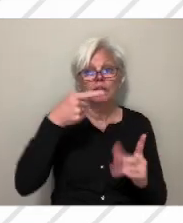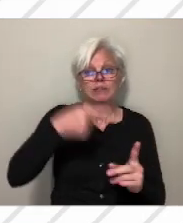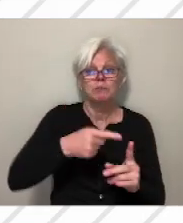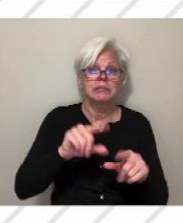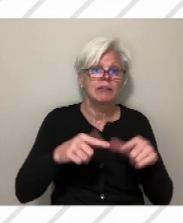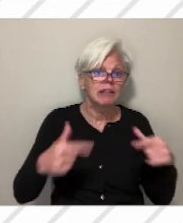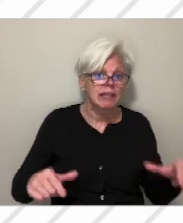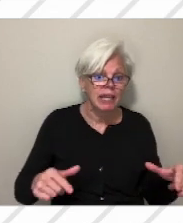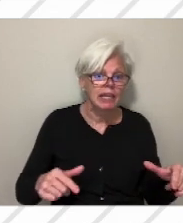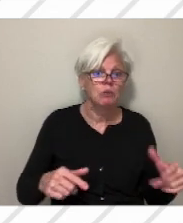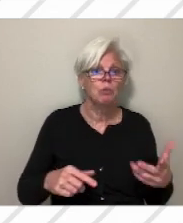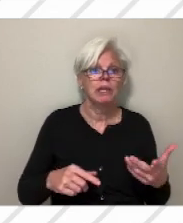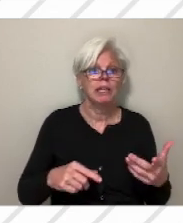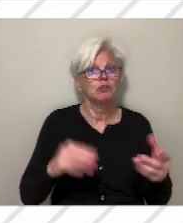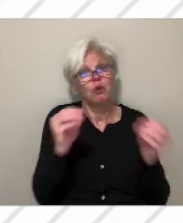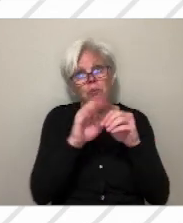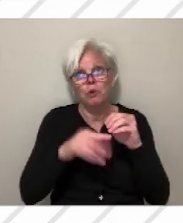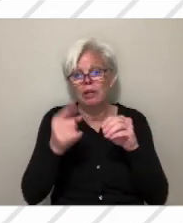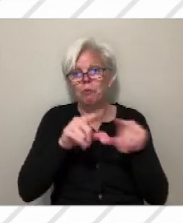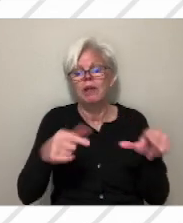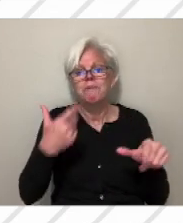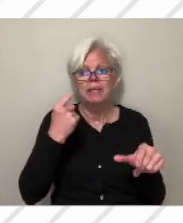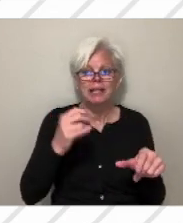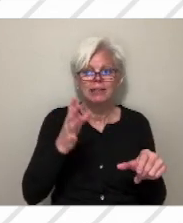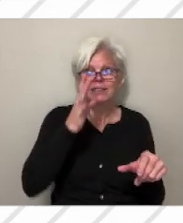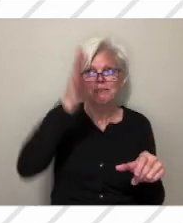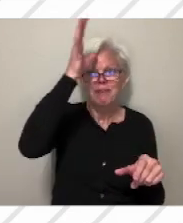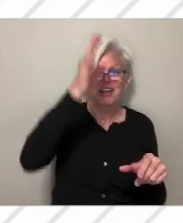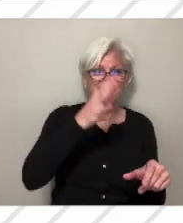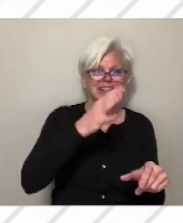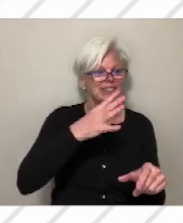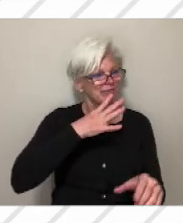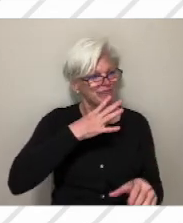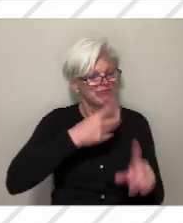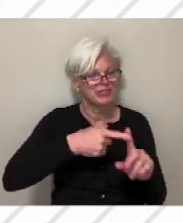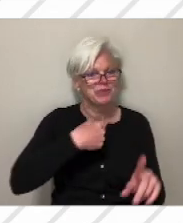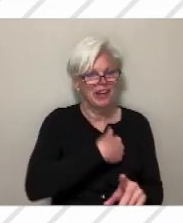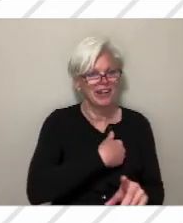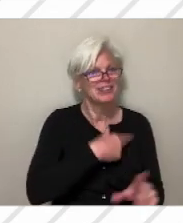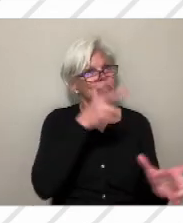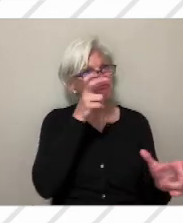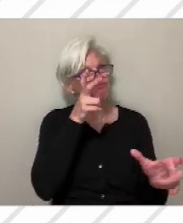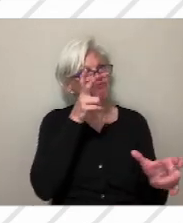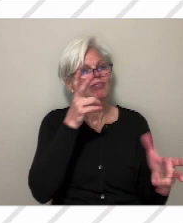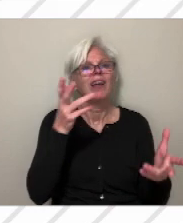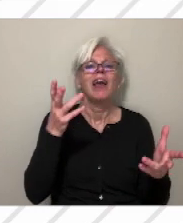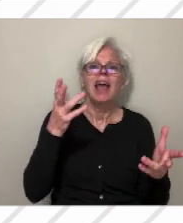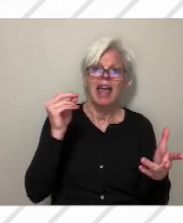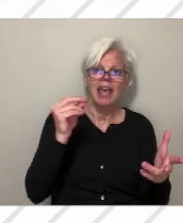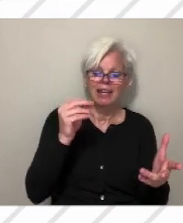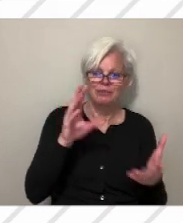set of languages because our parents speak that language to us. And that happens because the brain can